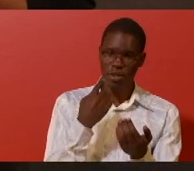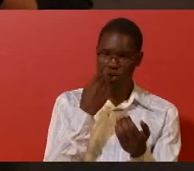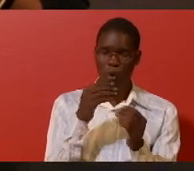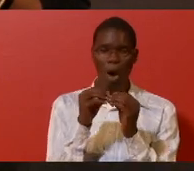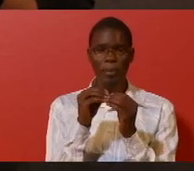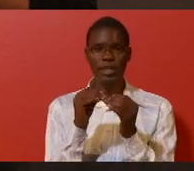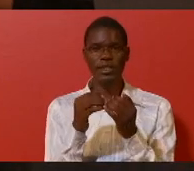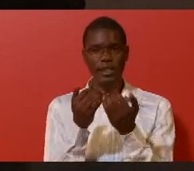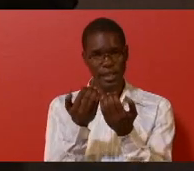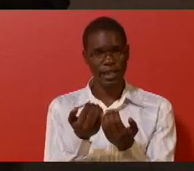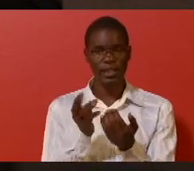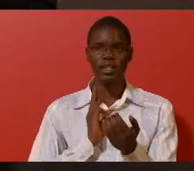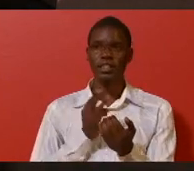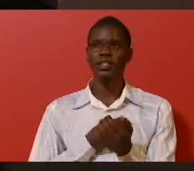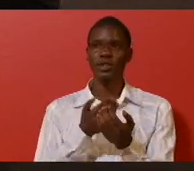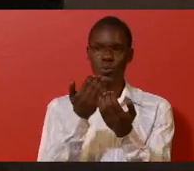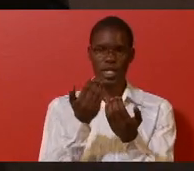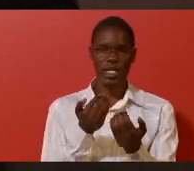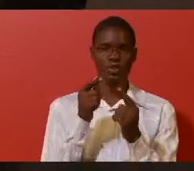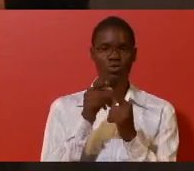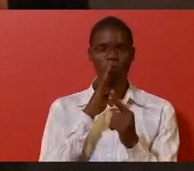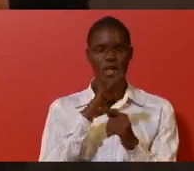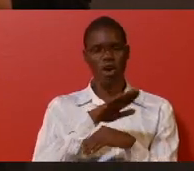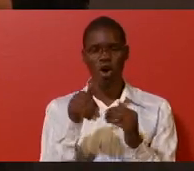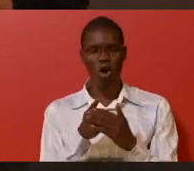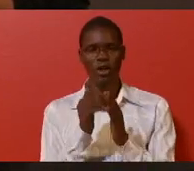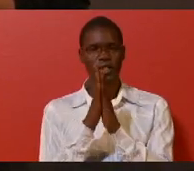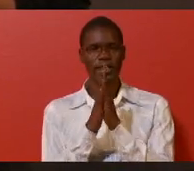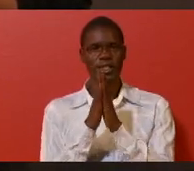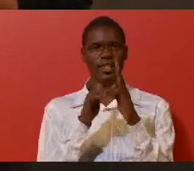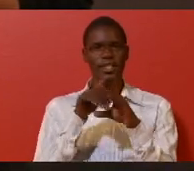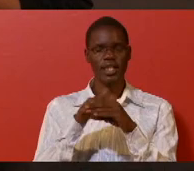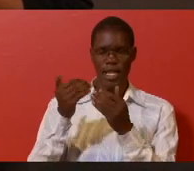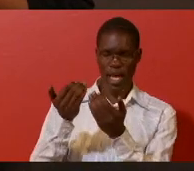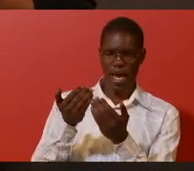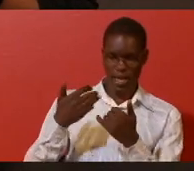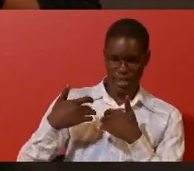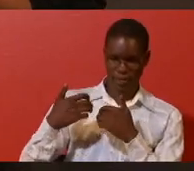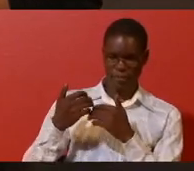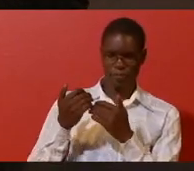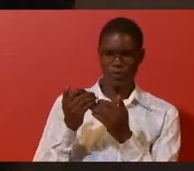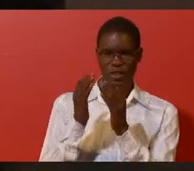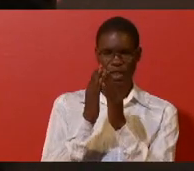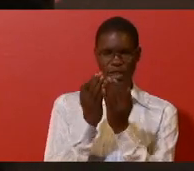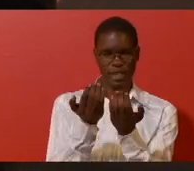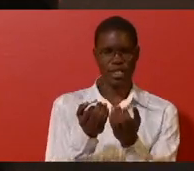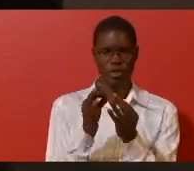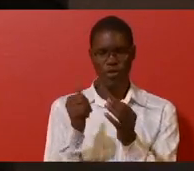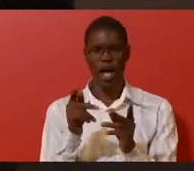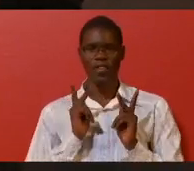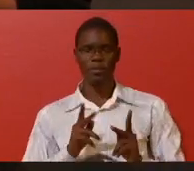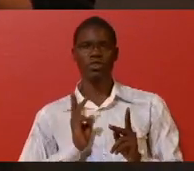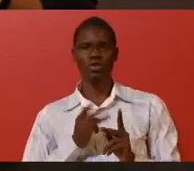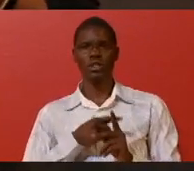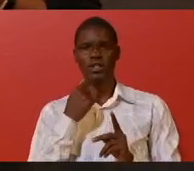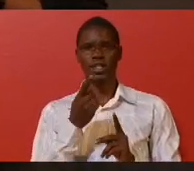So we need to be also interested in the needs of the other person. that while we're saying we never refuse each